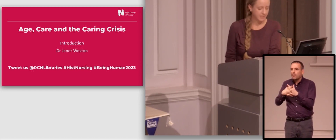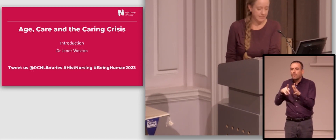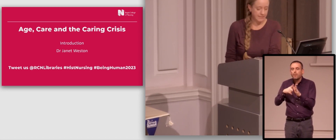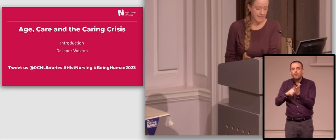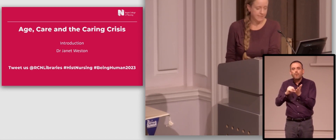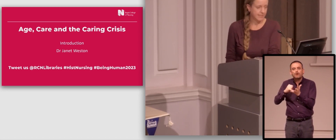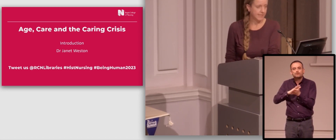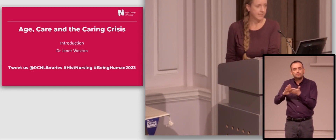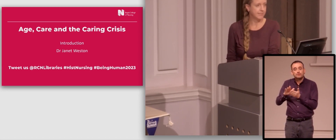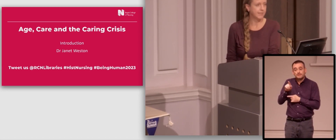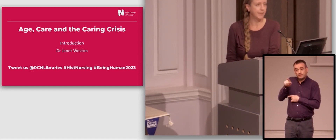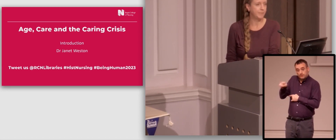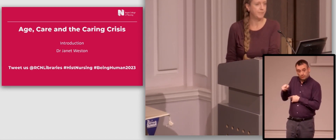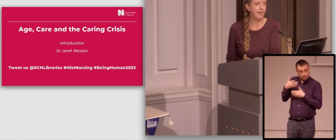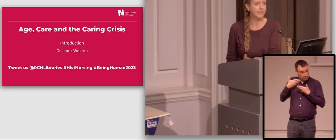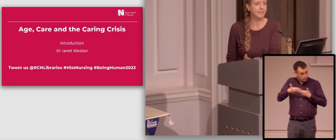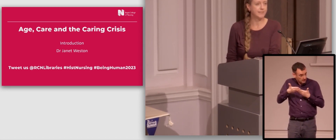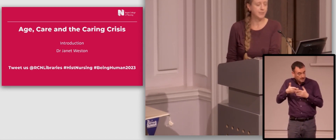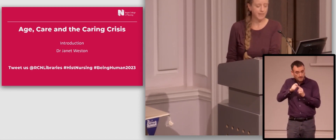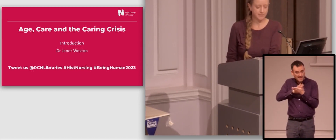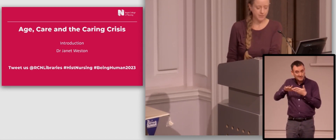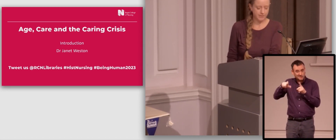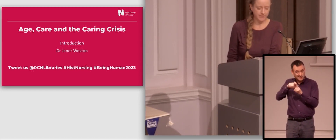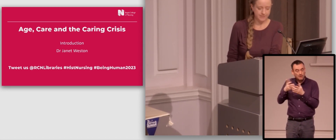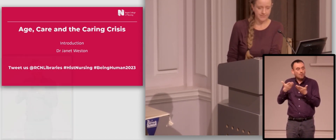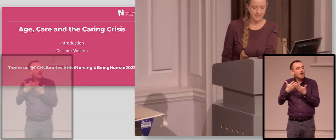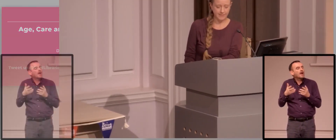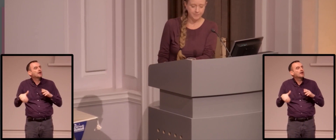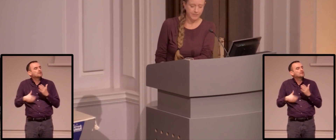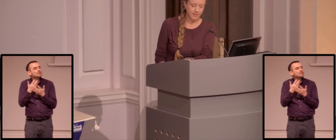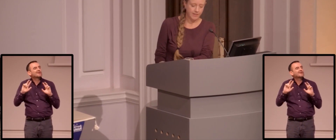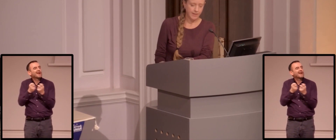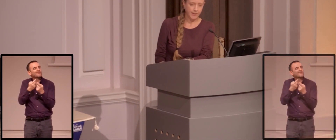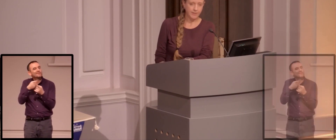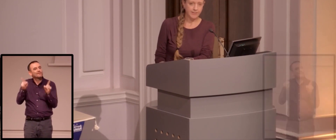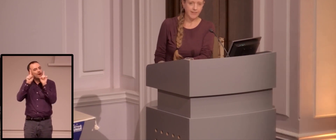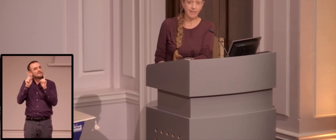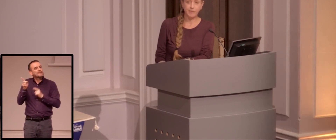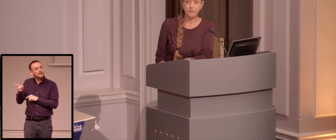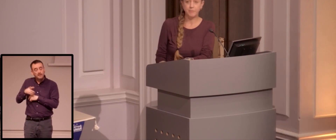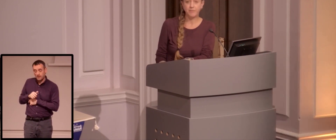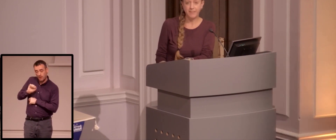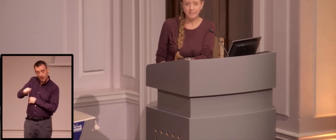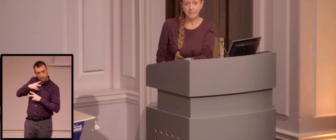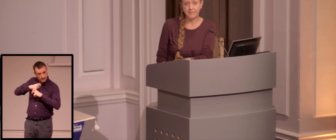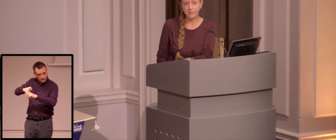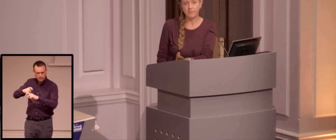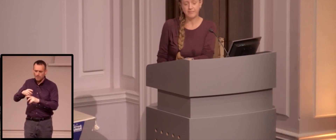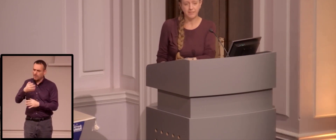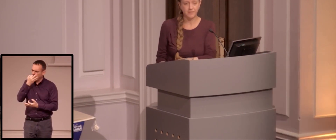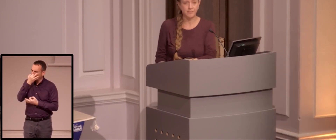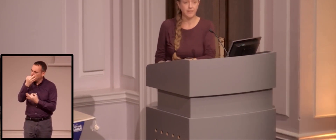a PhD candidate at Newcastle University, carrying out some